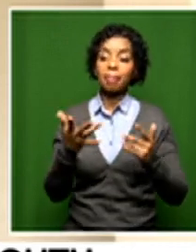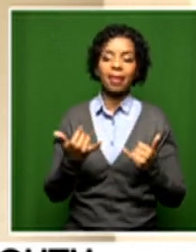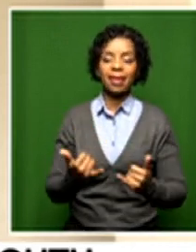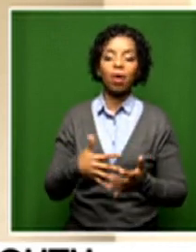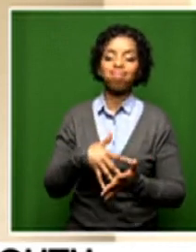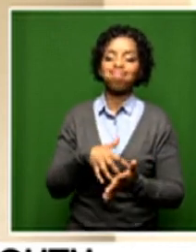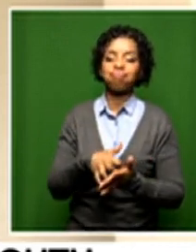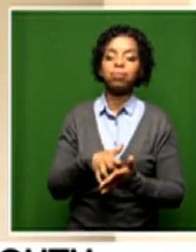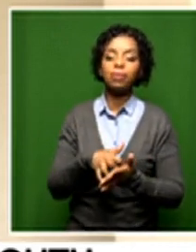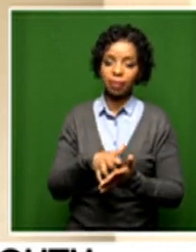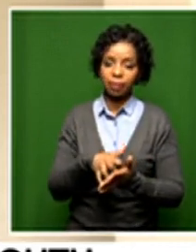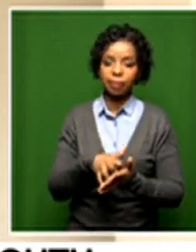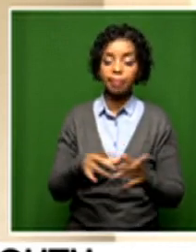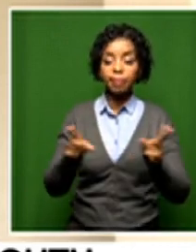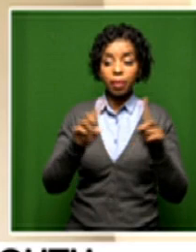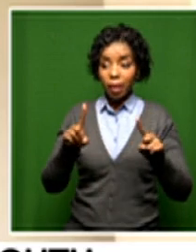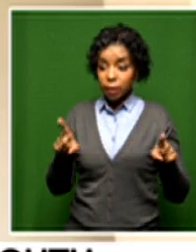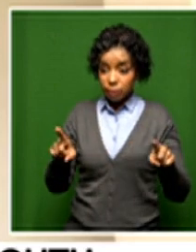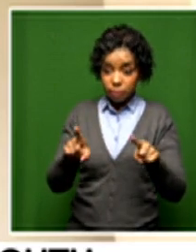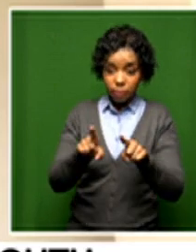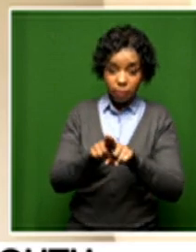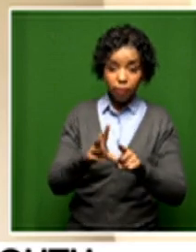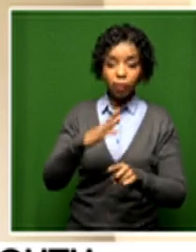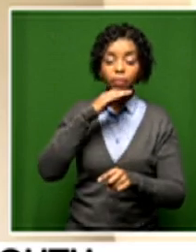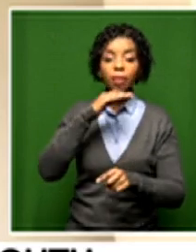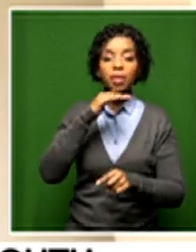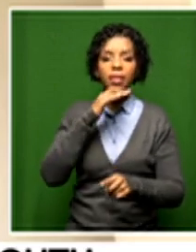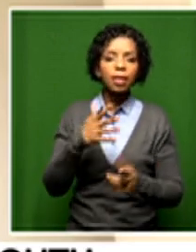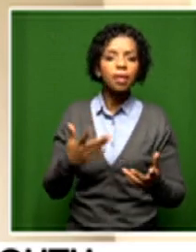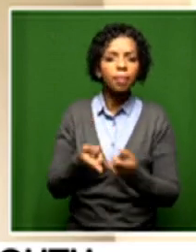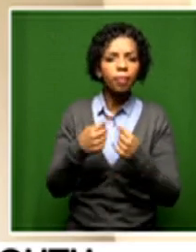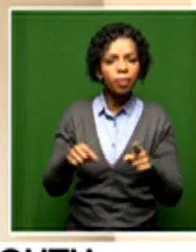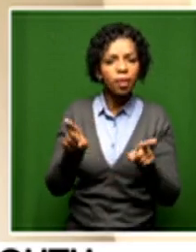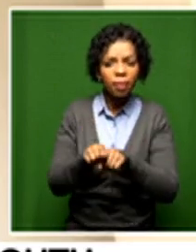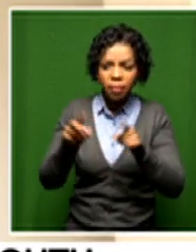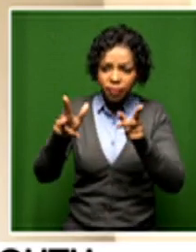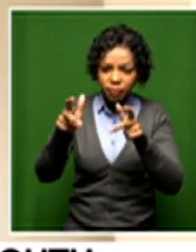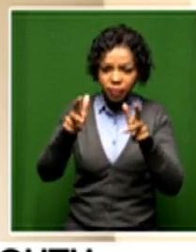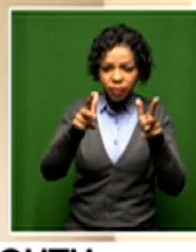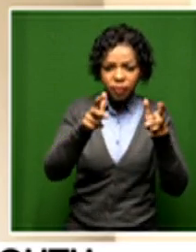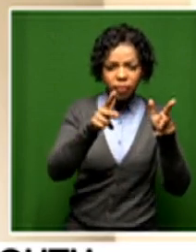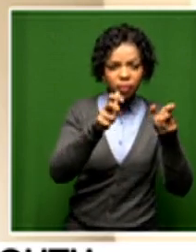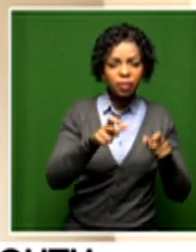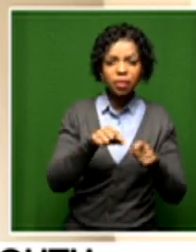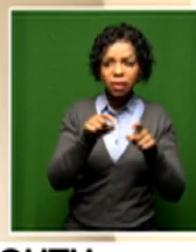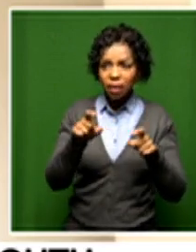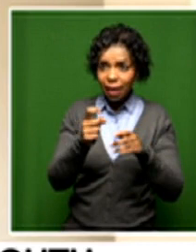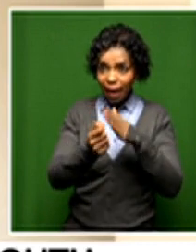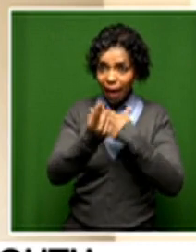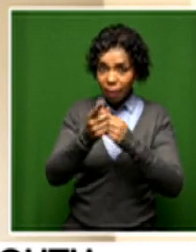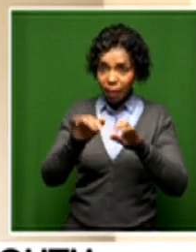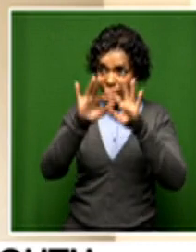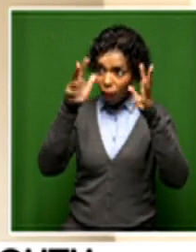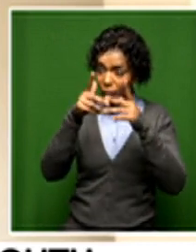community, but it is not sufficient for us to postulate as to what the immunity is across the whole nation. Is